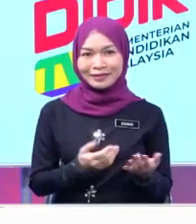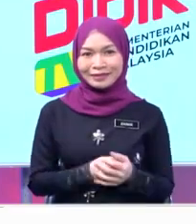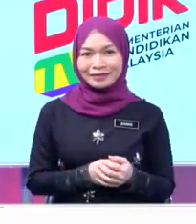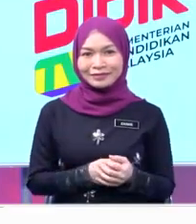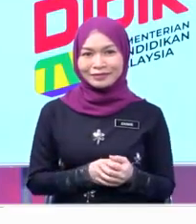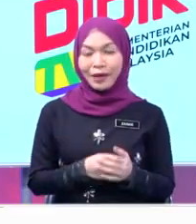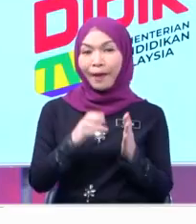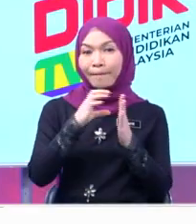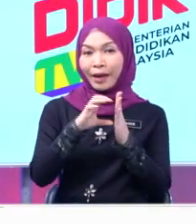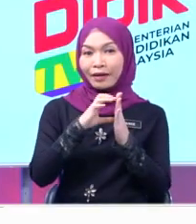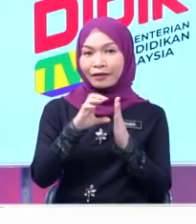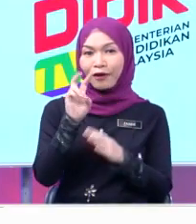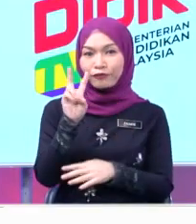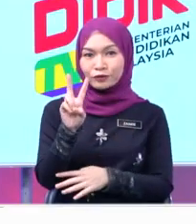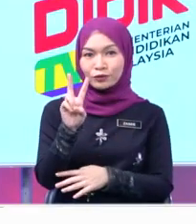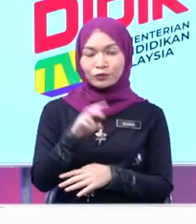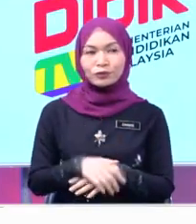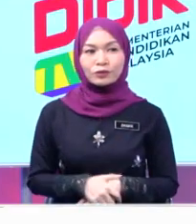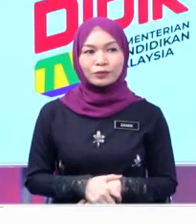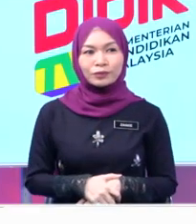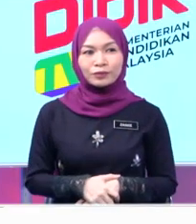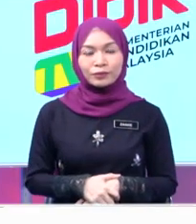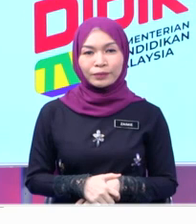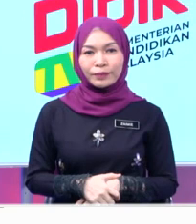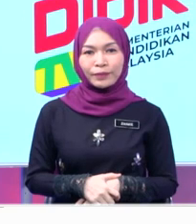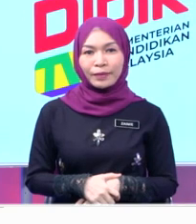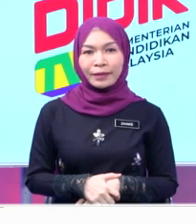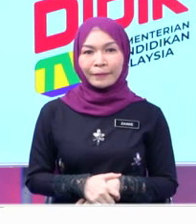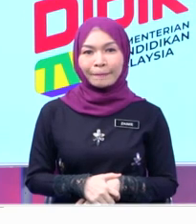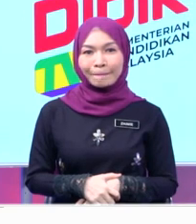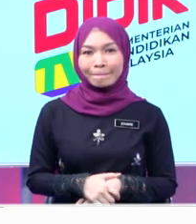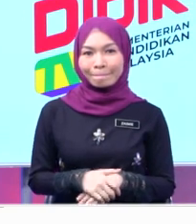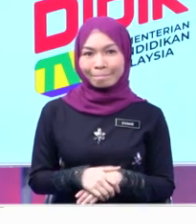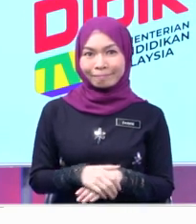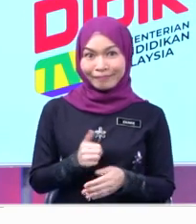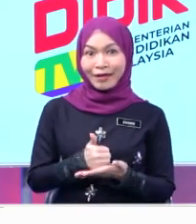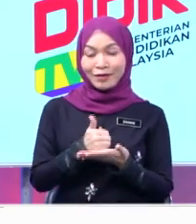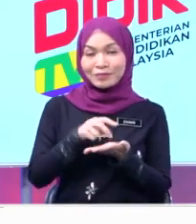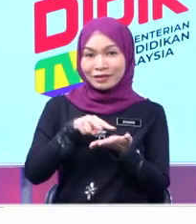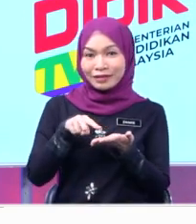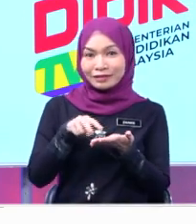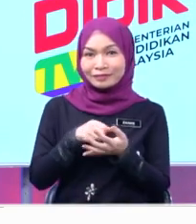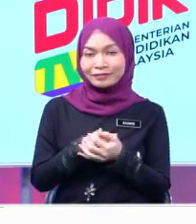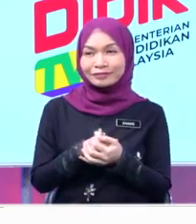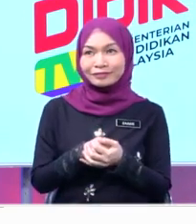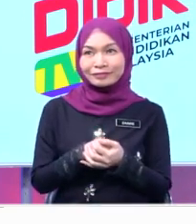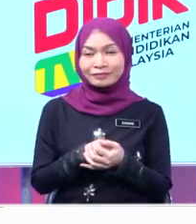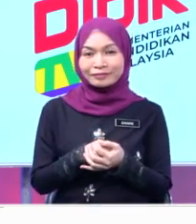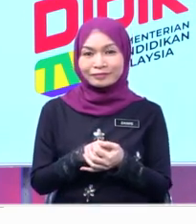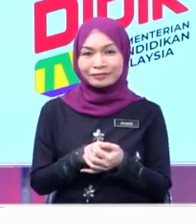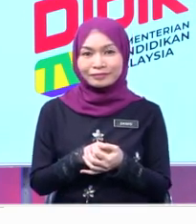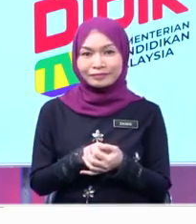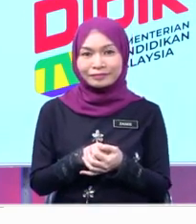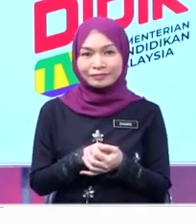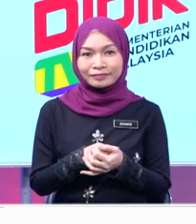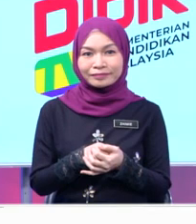Paragraph 2. Can you read at least a sentence for me, please? Ducks and birds can get trapped in them and die,